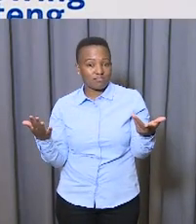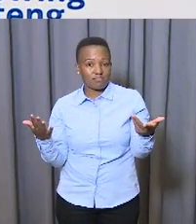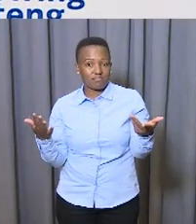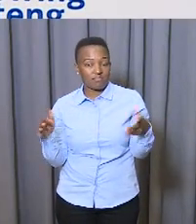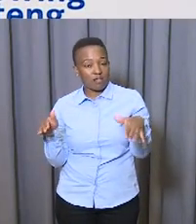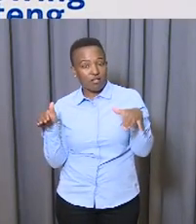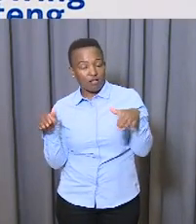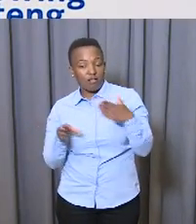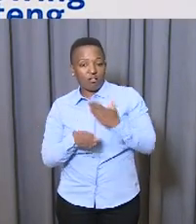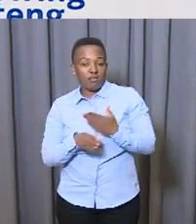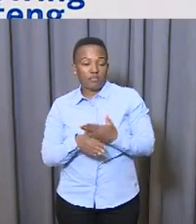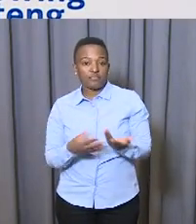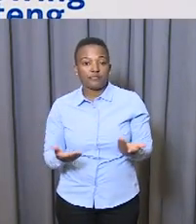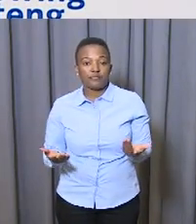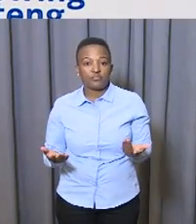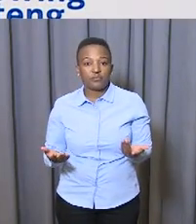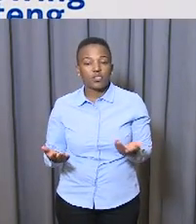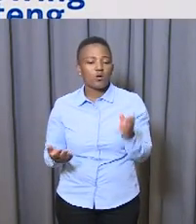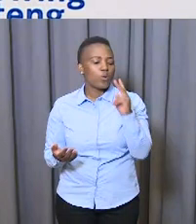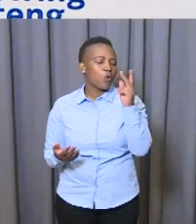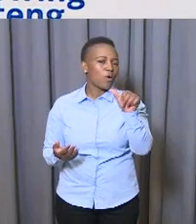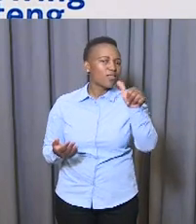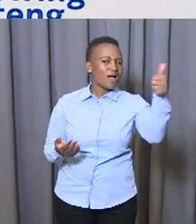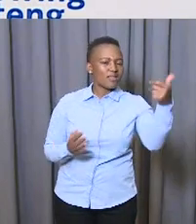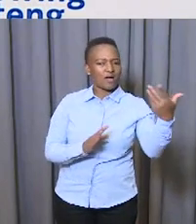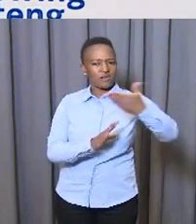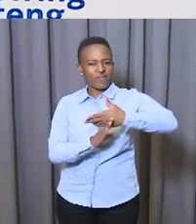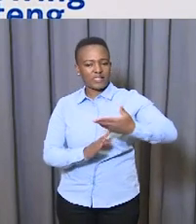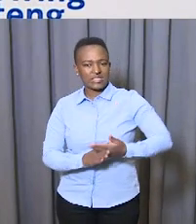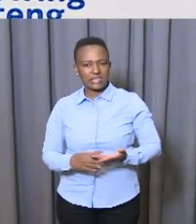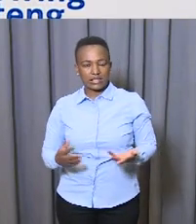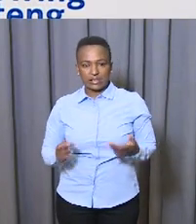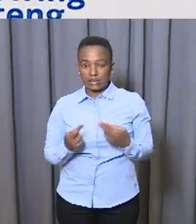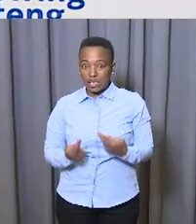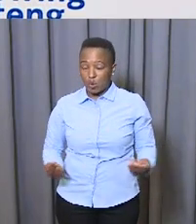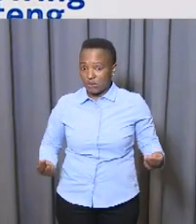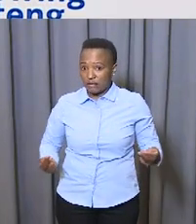going to otherwise be looking at intervention from us, and we don't have the resources.